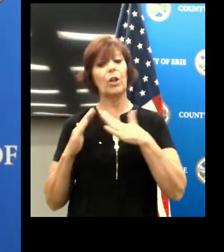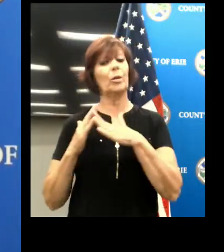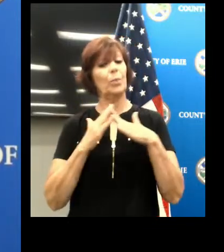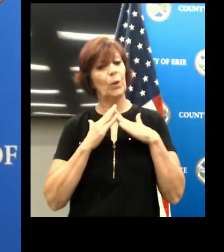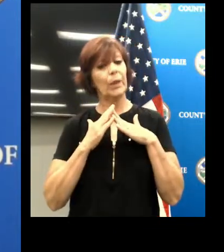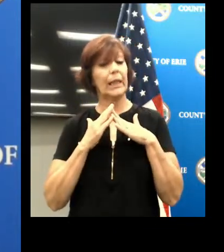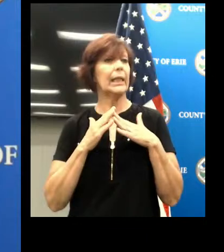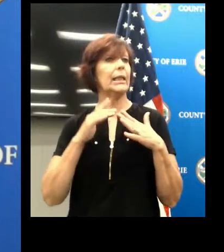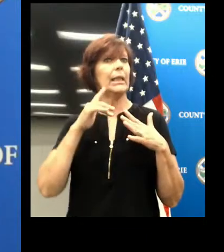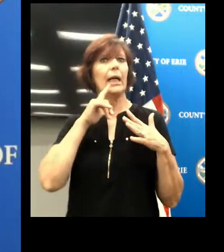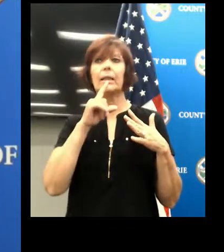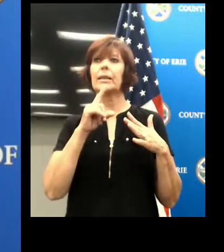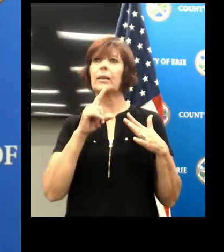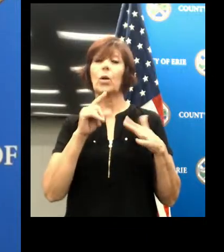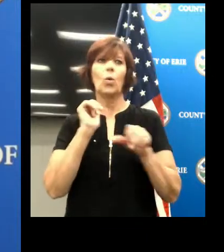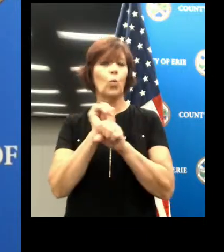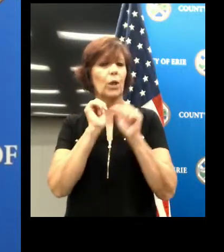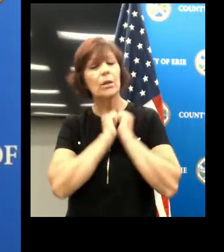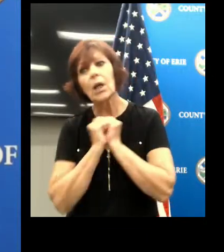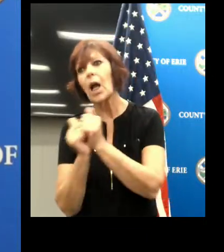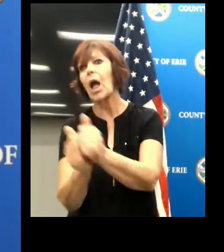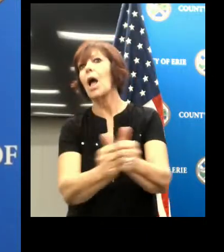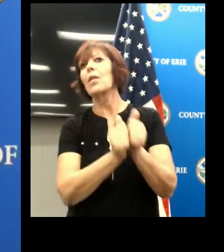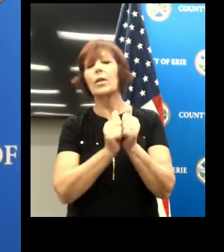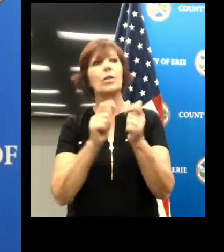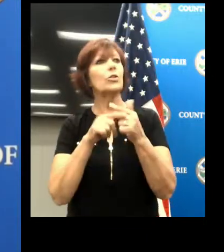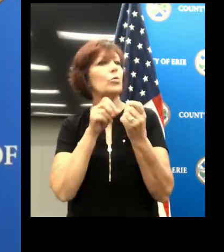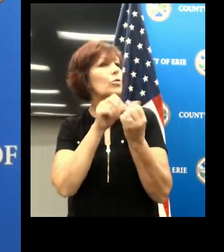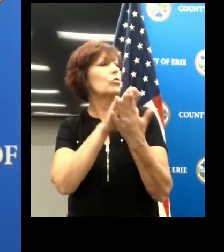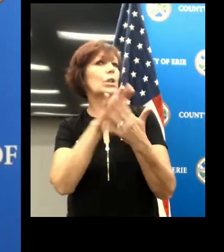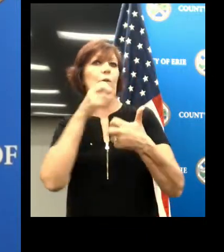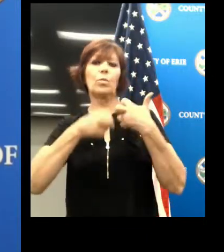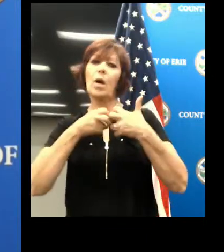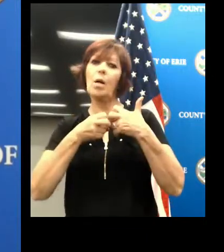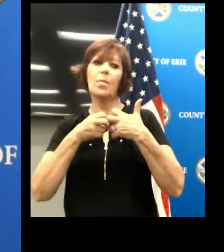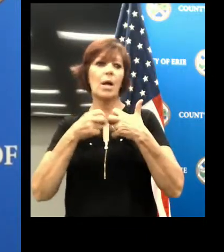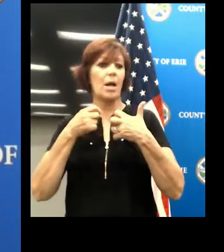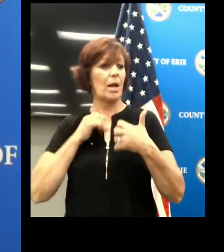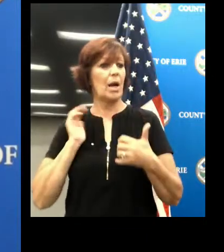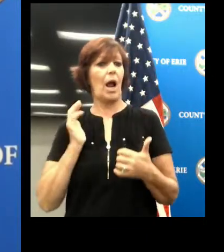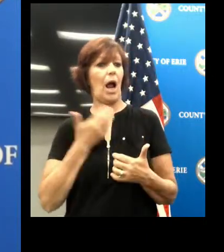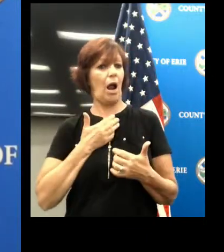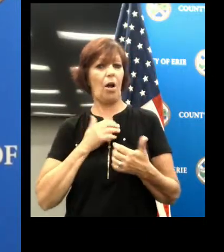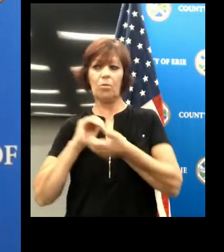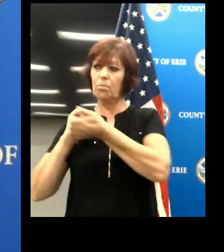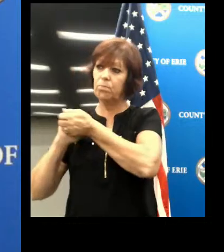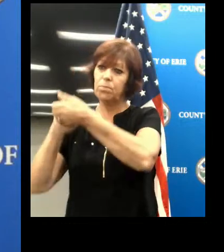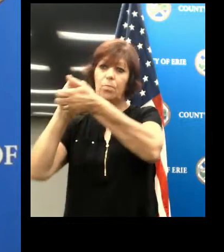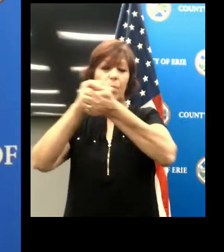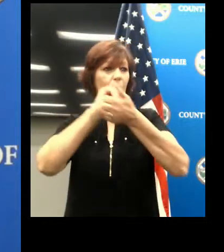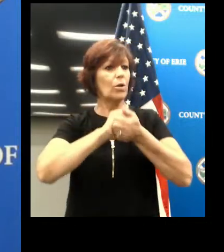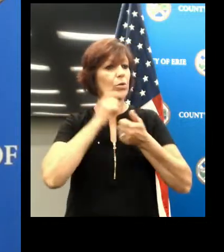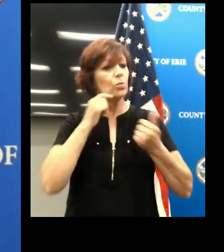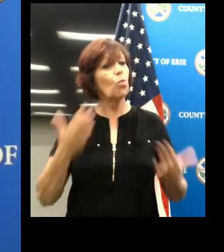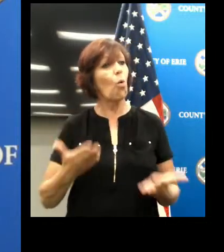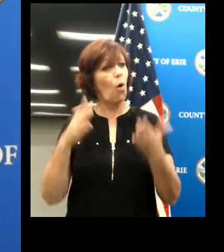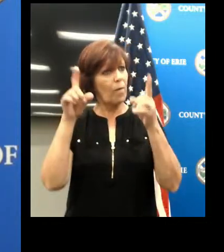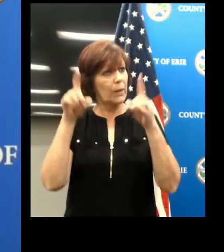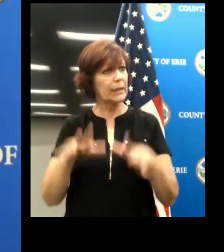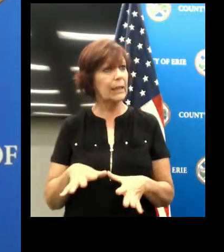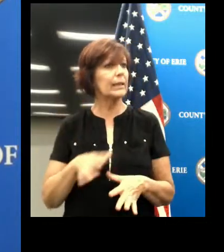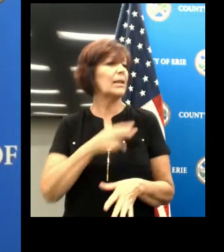stepped up and work together to address different problems, and I think our partners that offer testing are